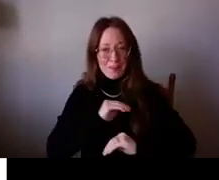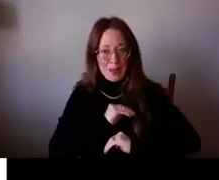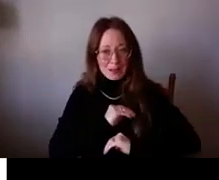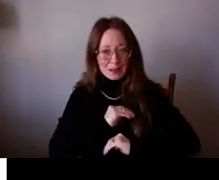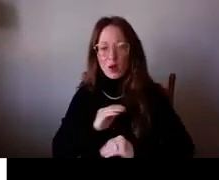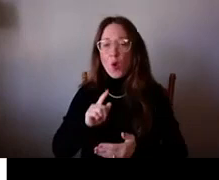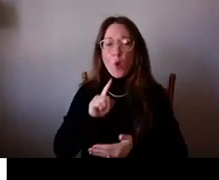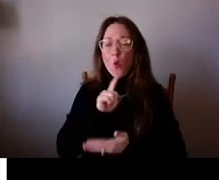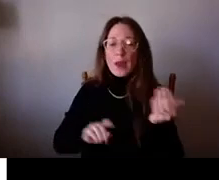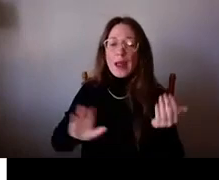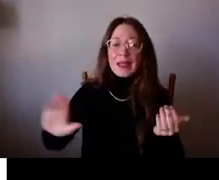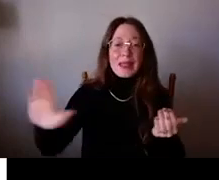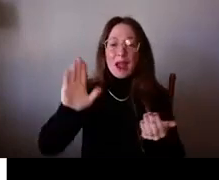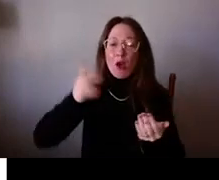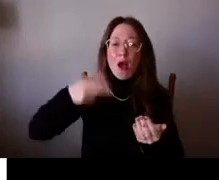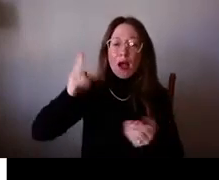fullest potential.